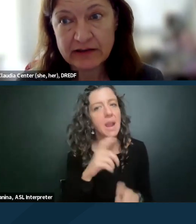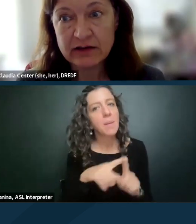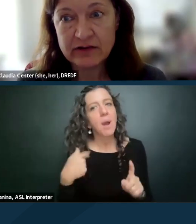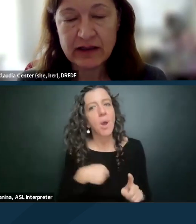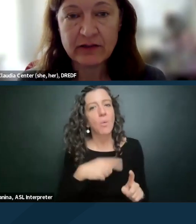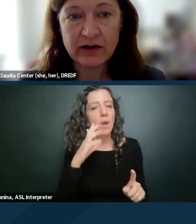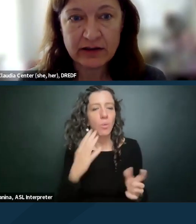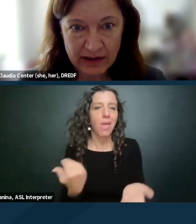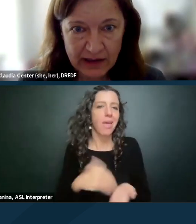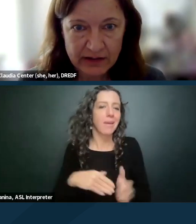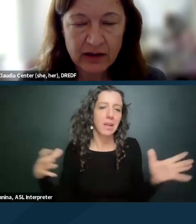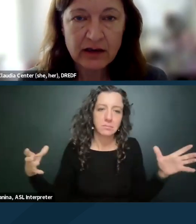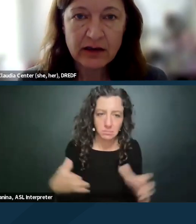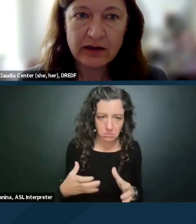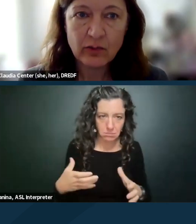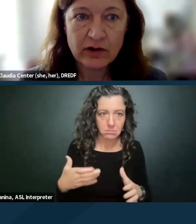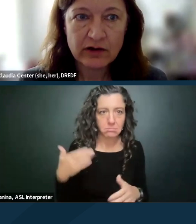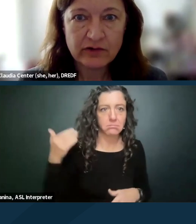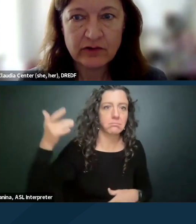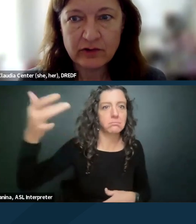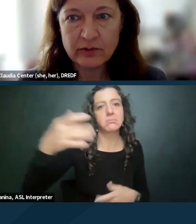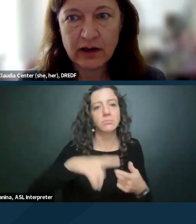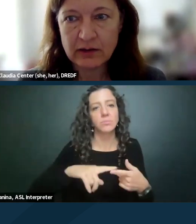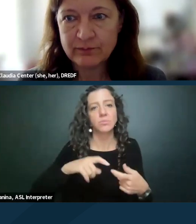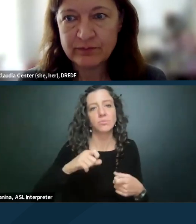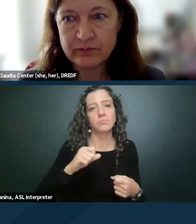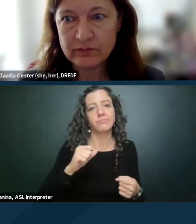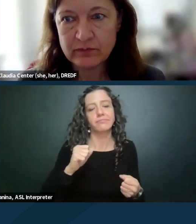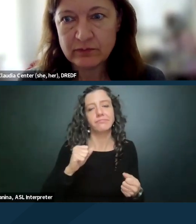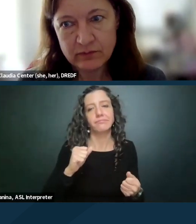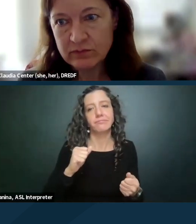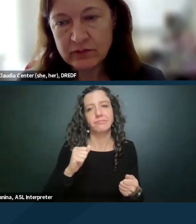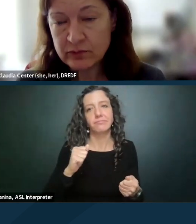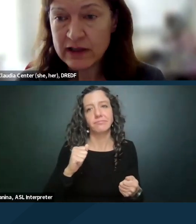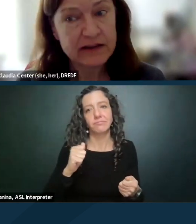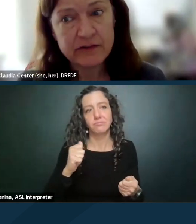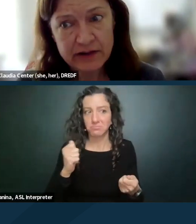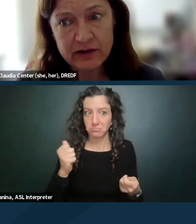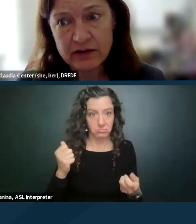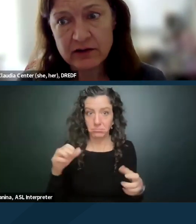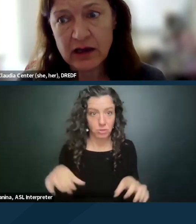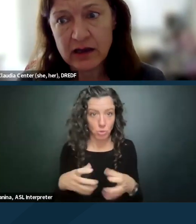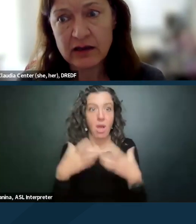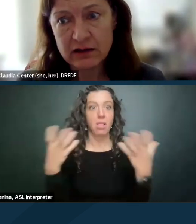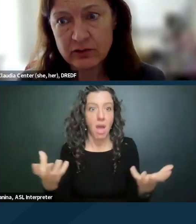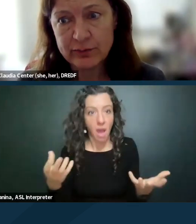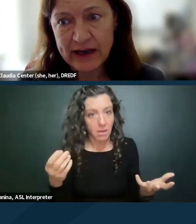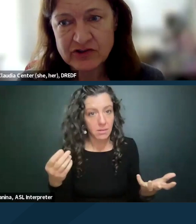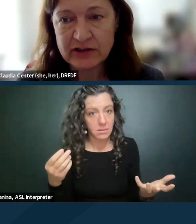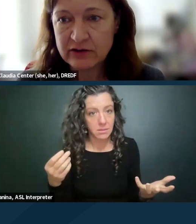coming together again in order to do lots of other